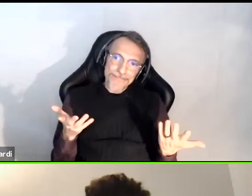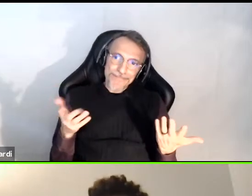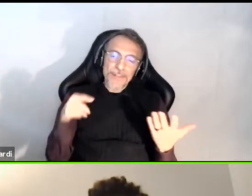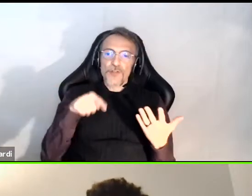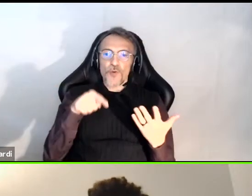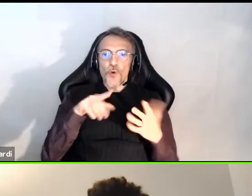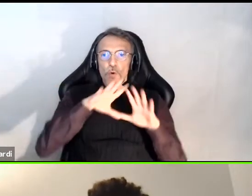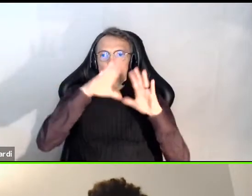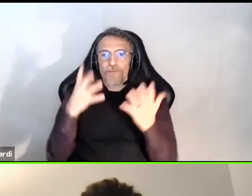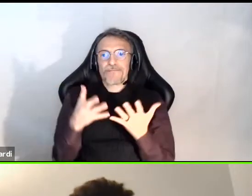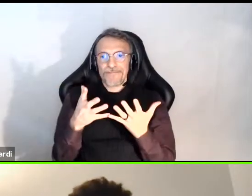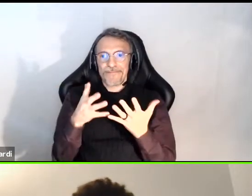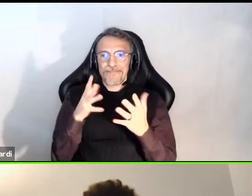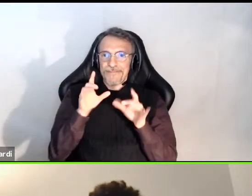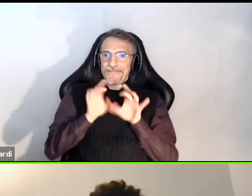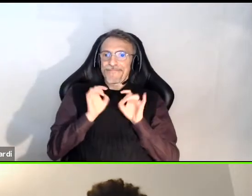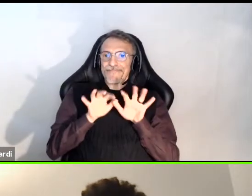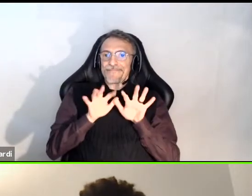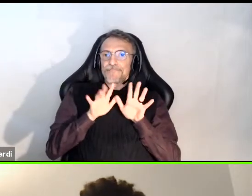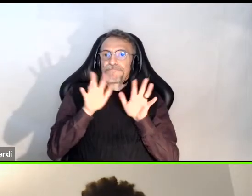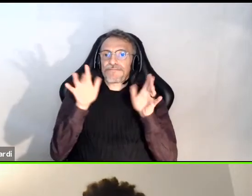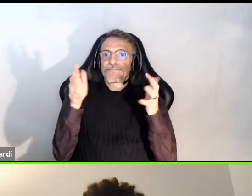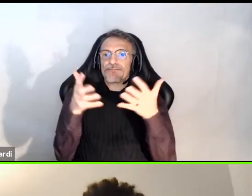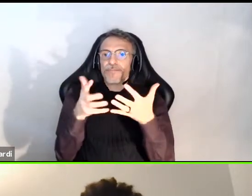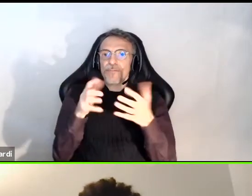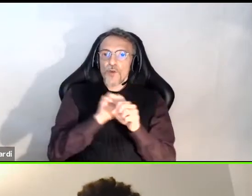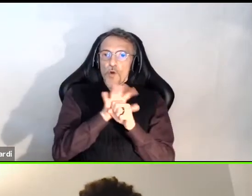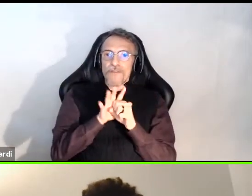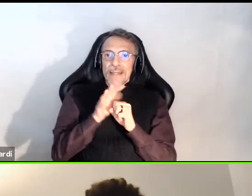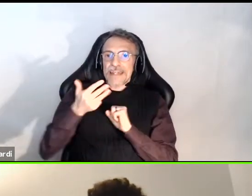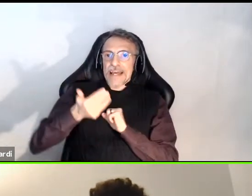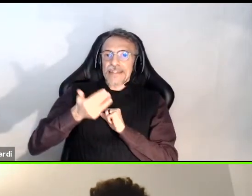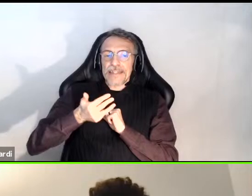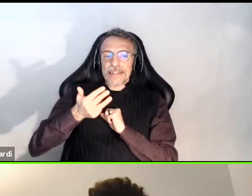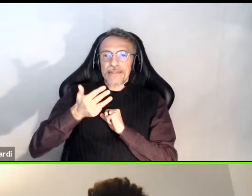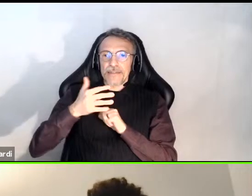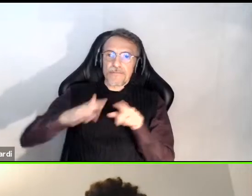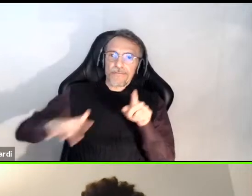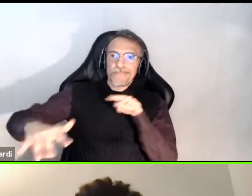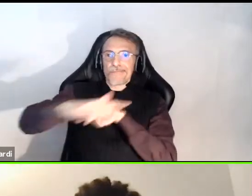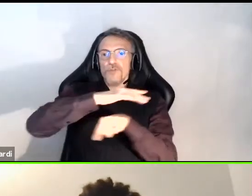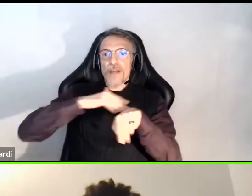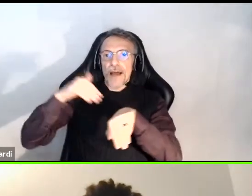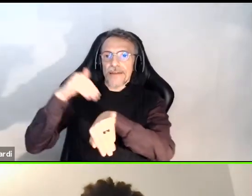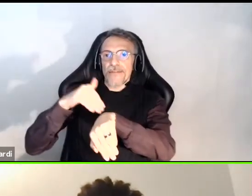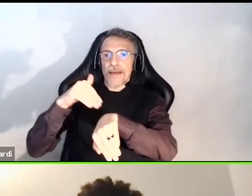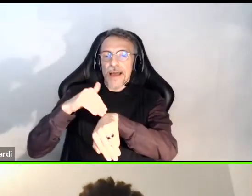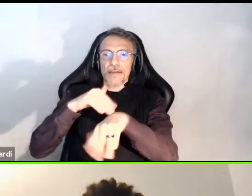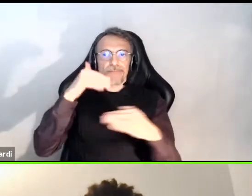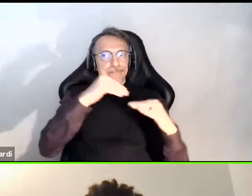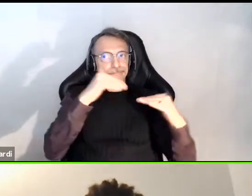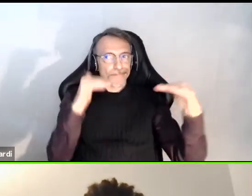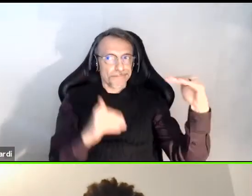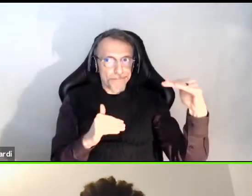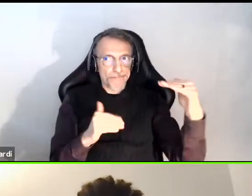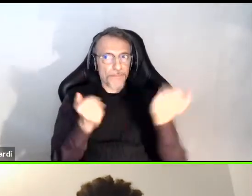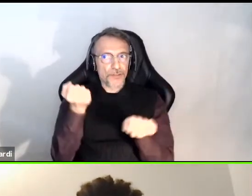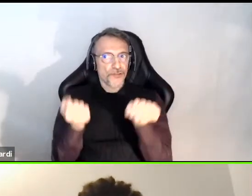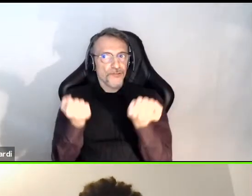of COVID-19 on economies and societies, including issues concerning inequality,